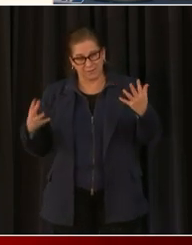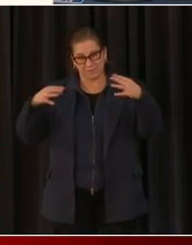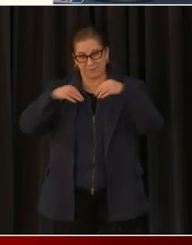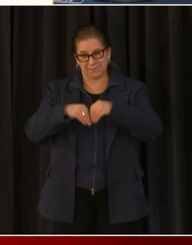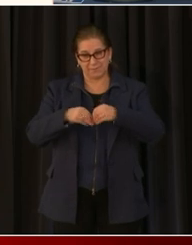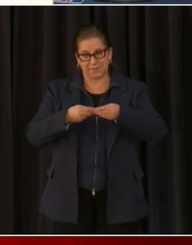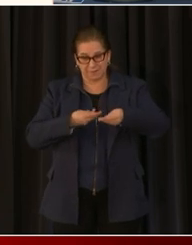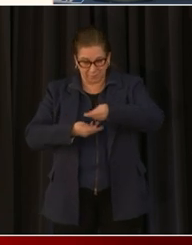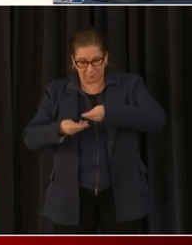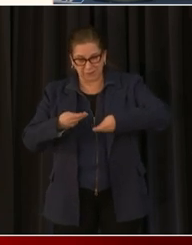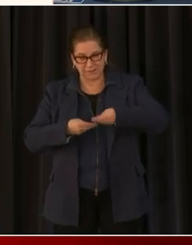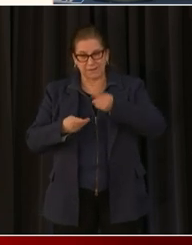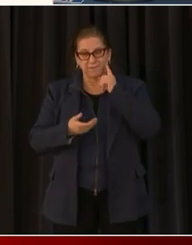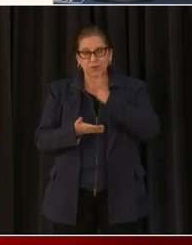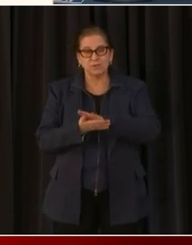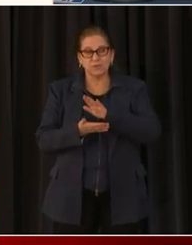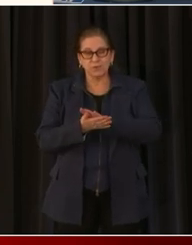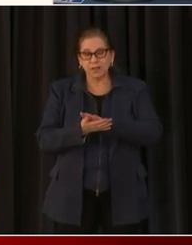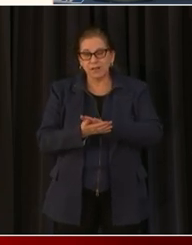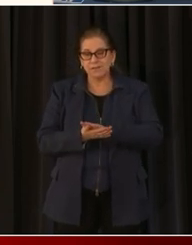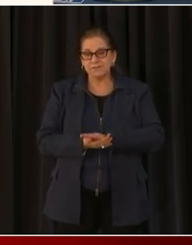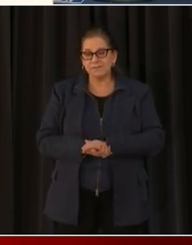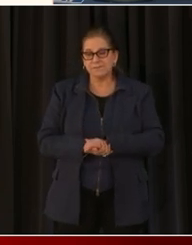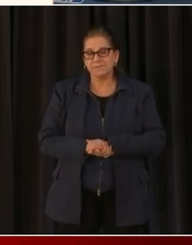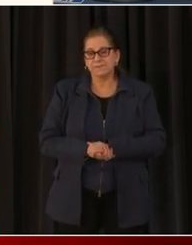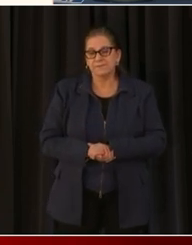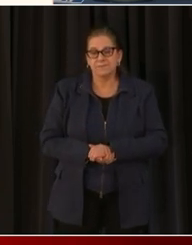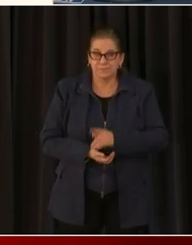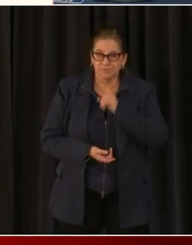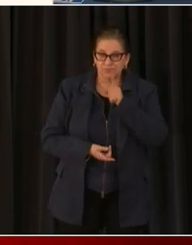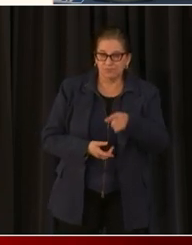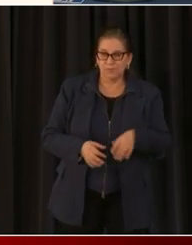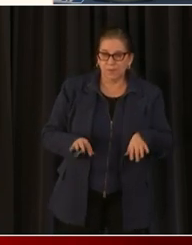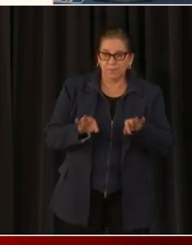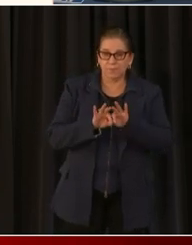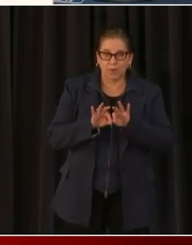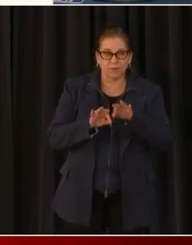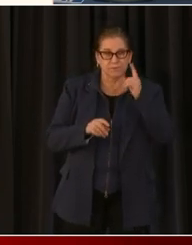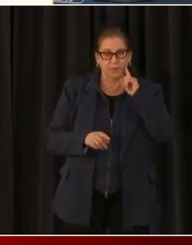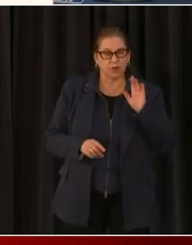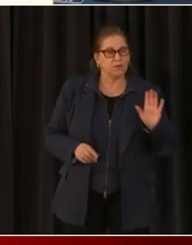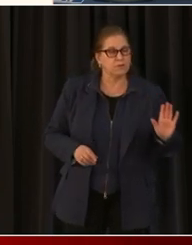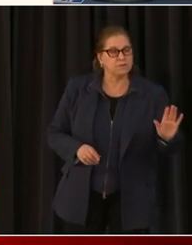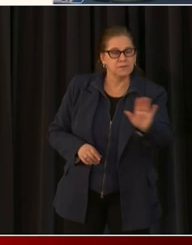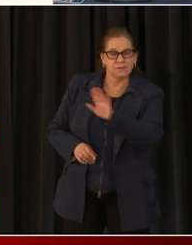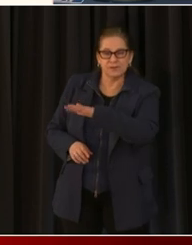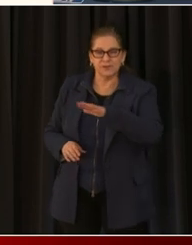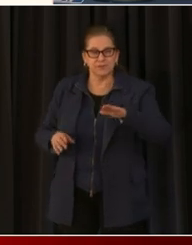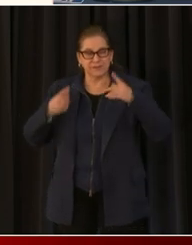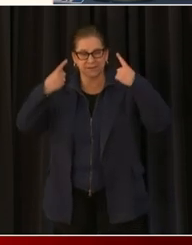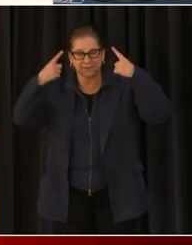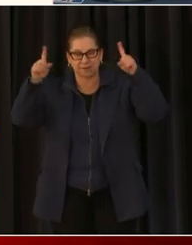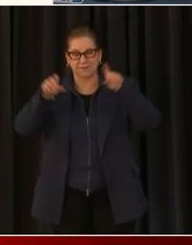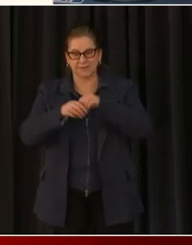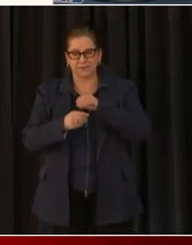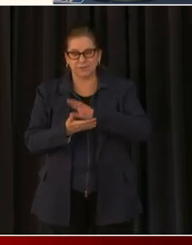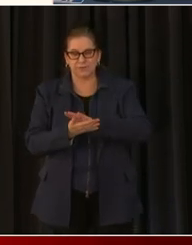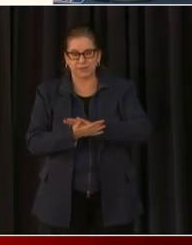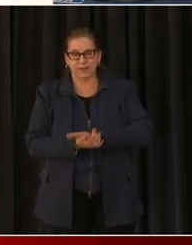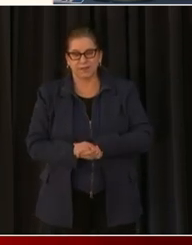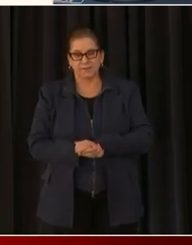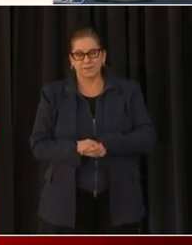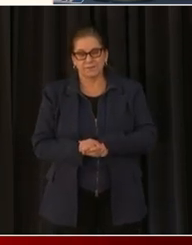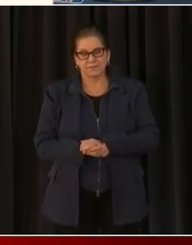of foundational resources that we believe are critical to the academic success of our students and also their social emotional